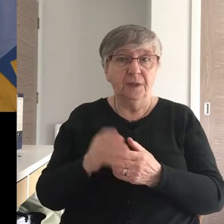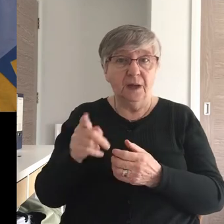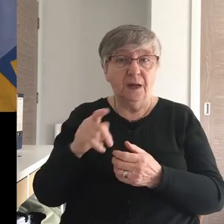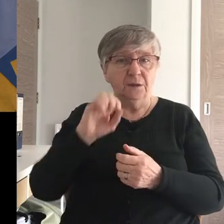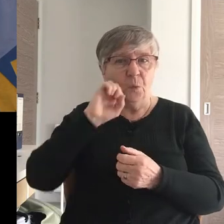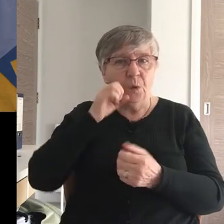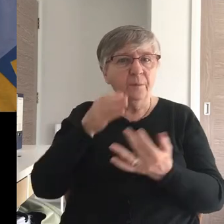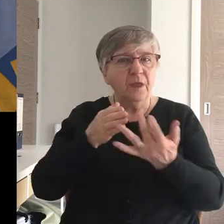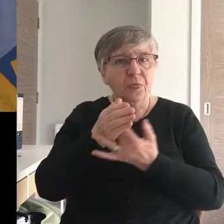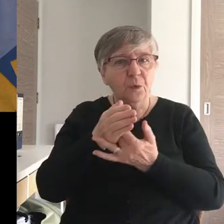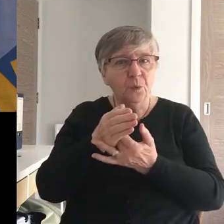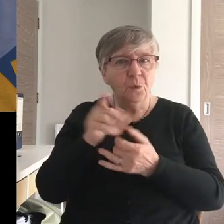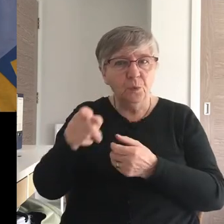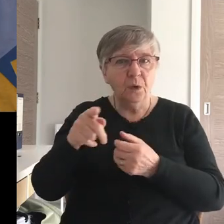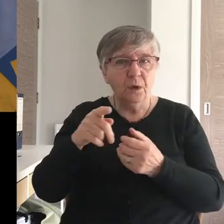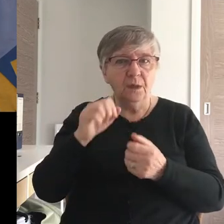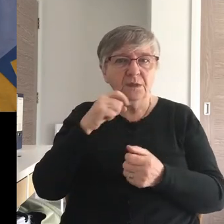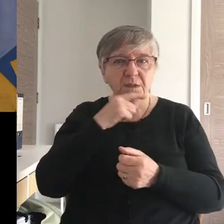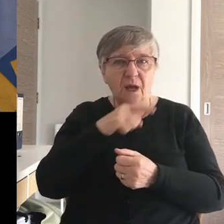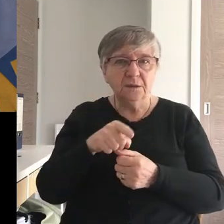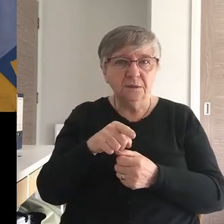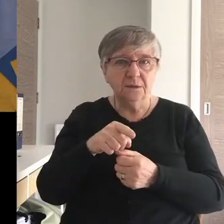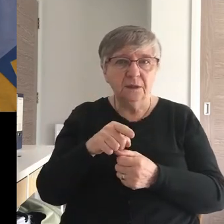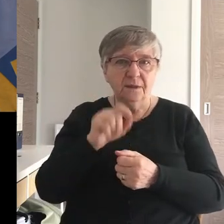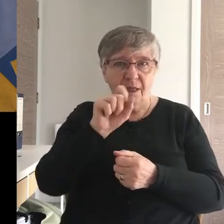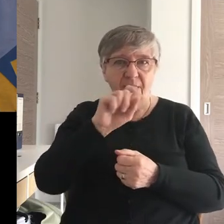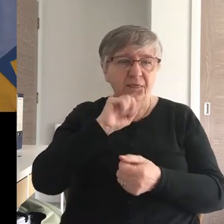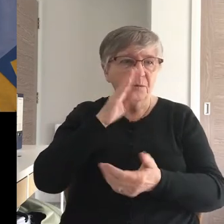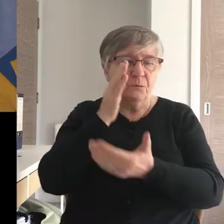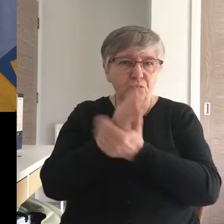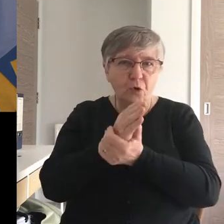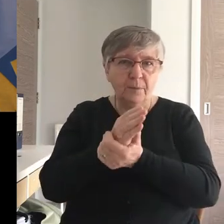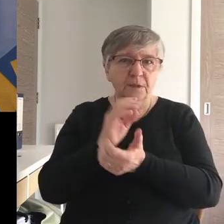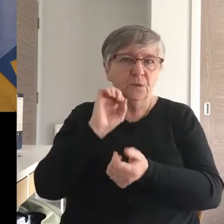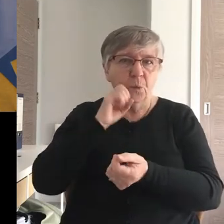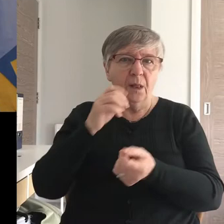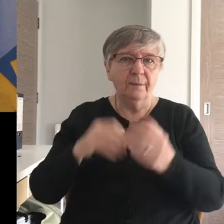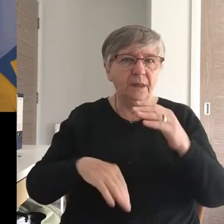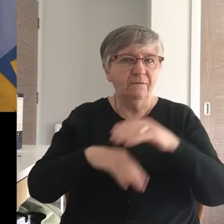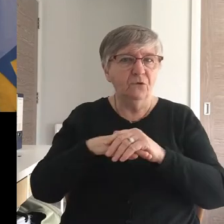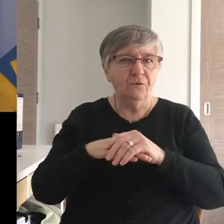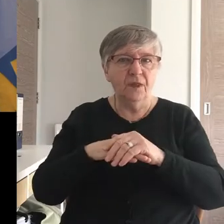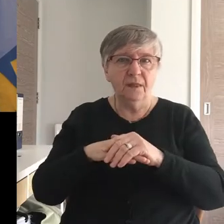was going to be through this seed, through Isaac, that this promise was going to be fulfilled.